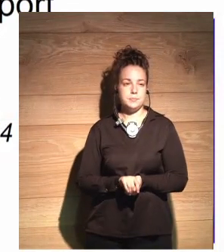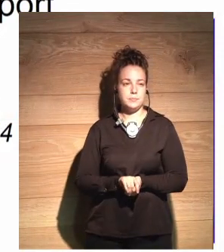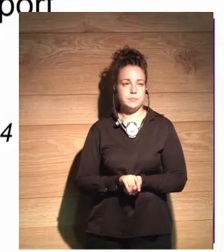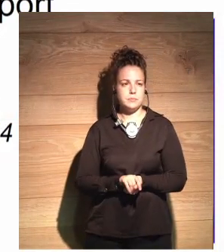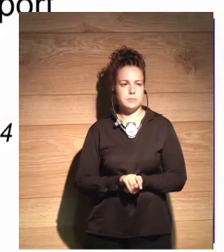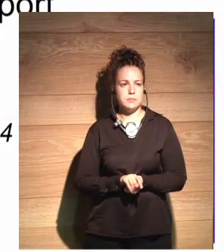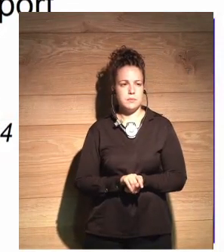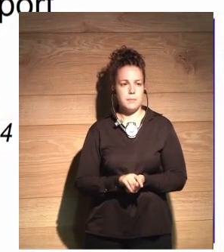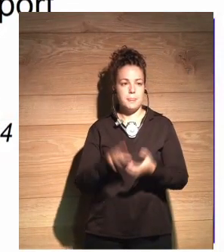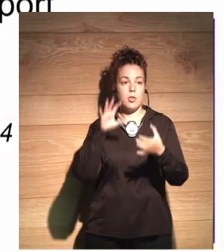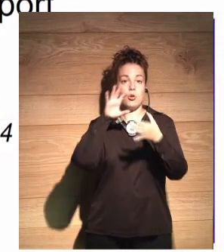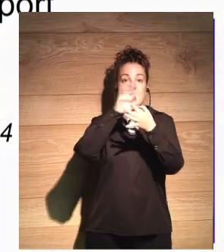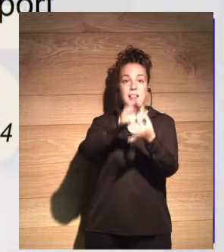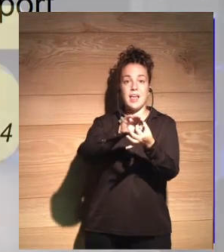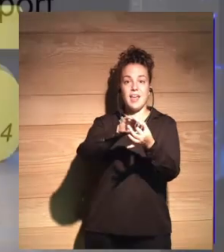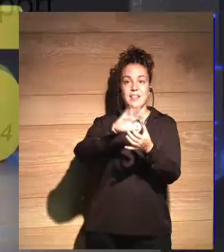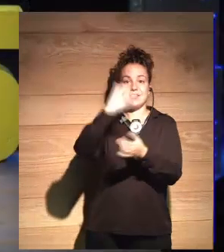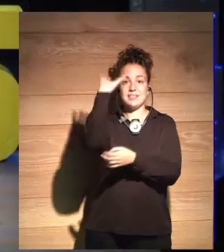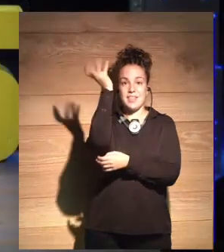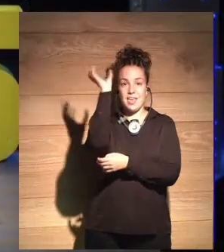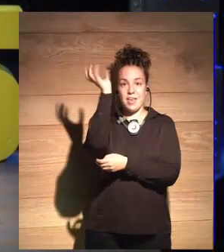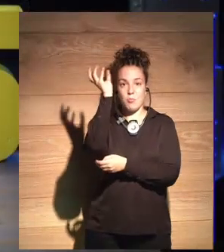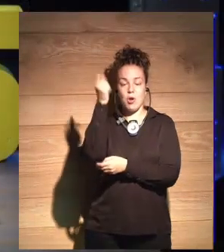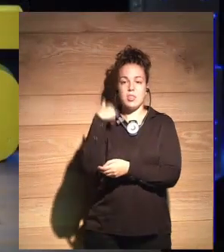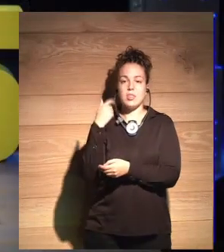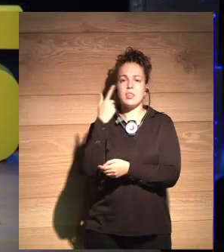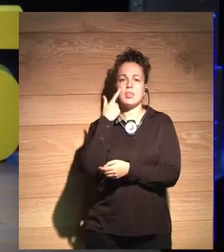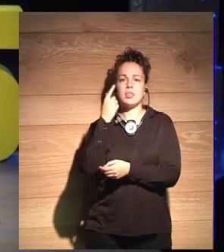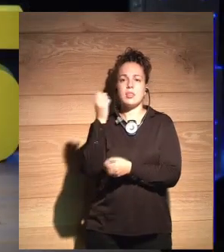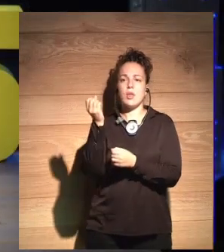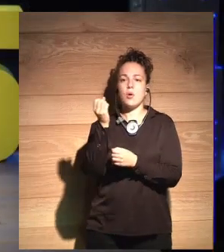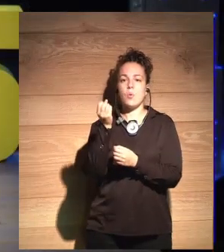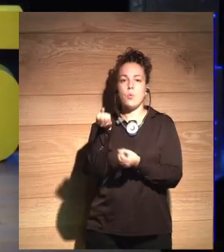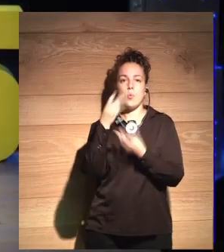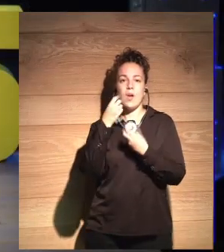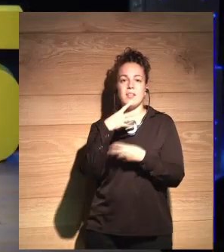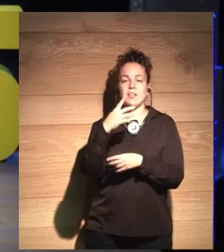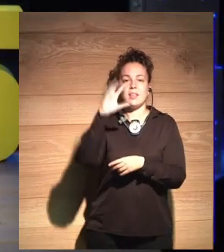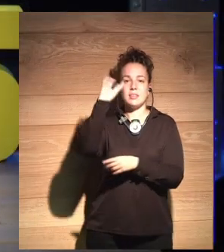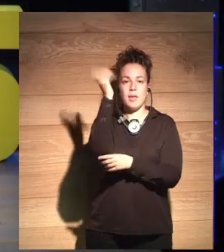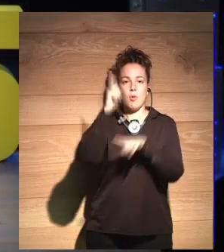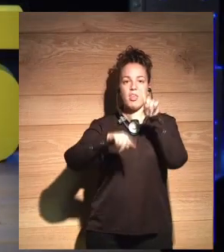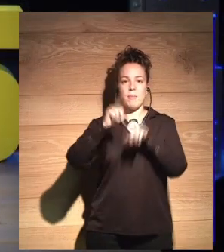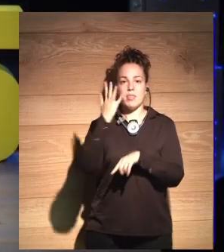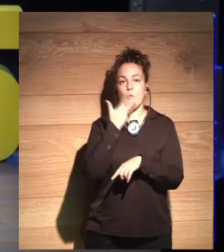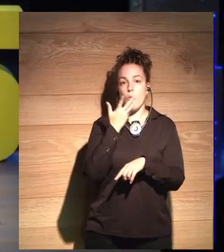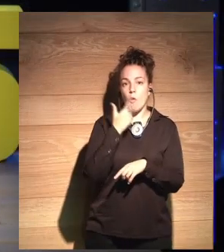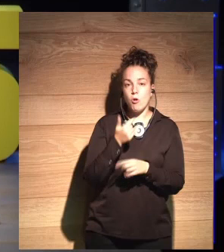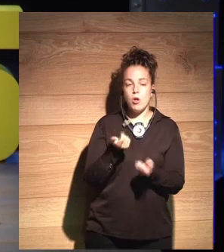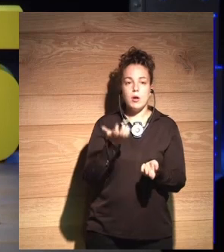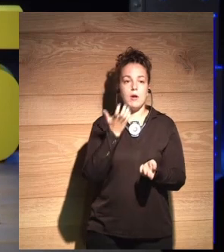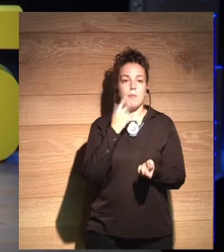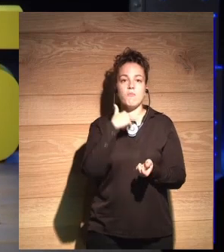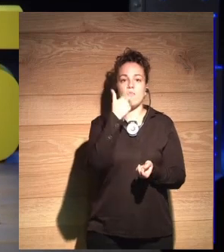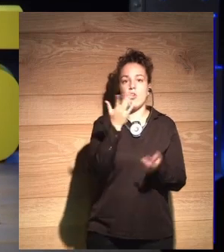the color of what the weather is going to be. There's no female AI voice that wakes you up in the morning